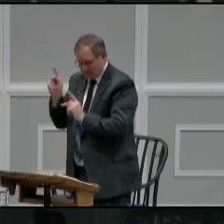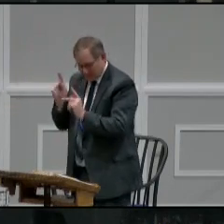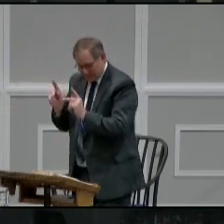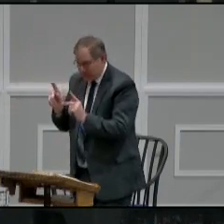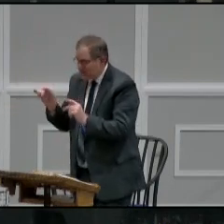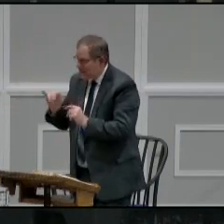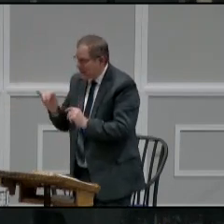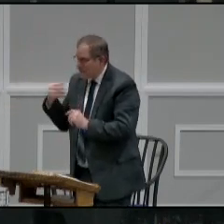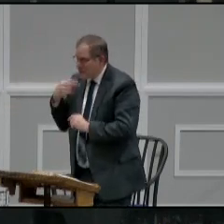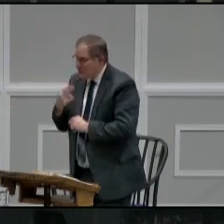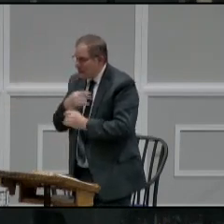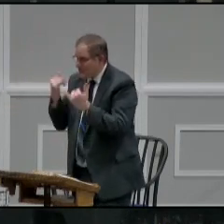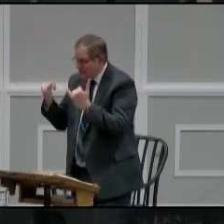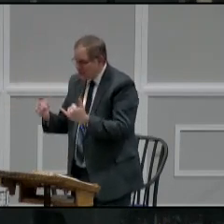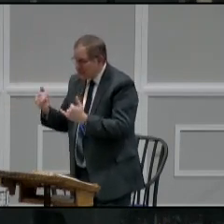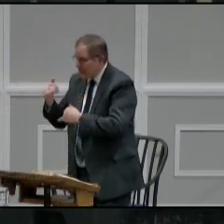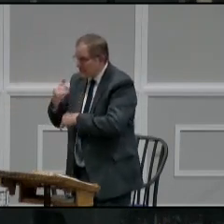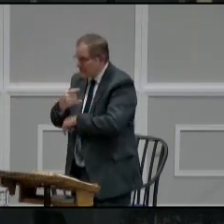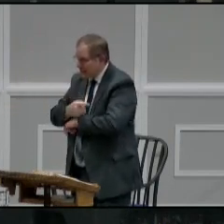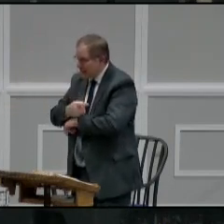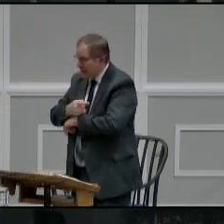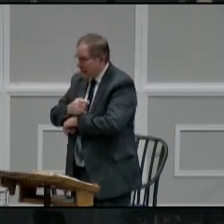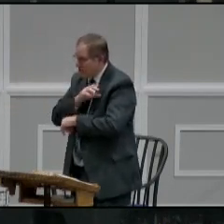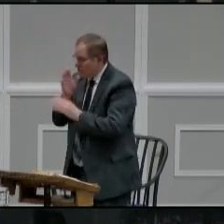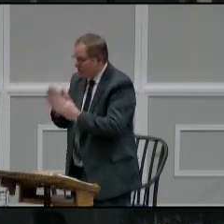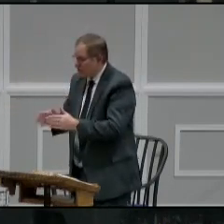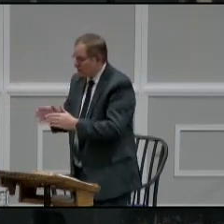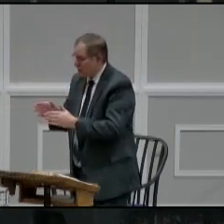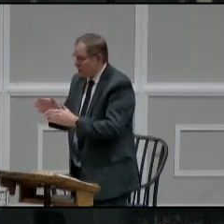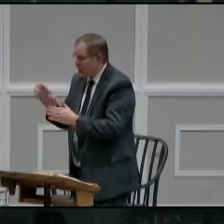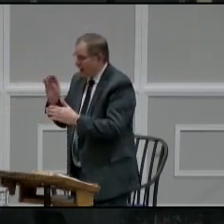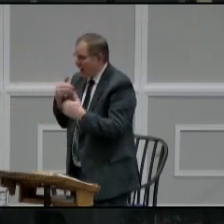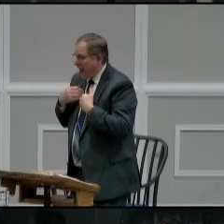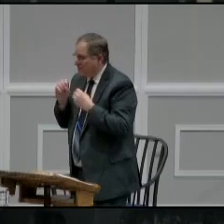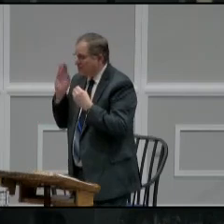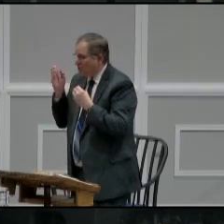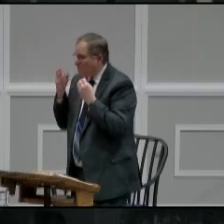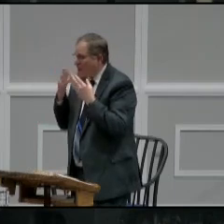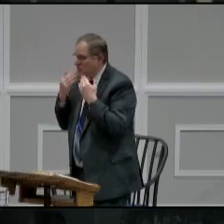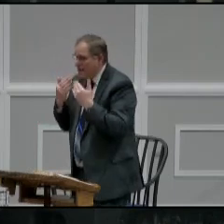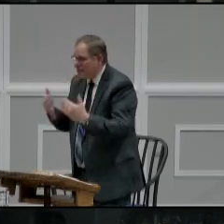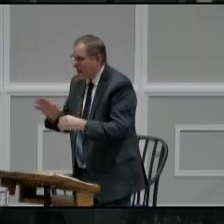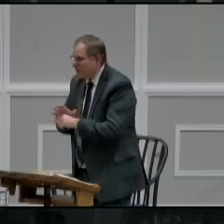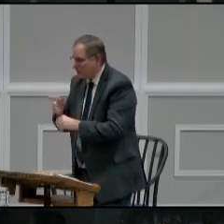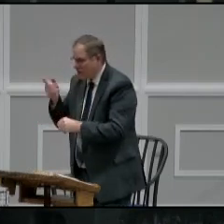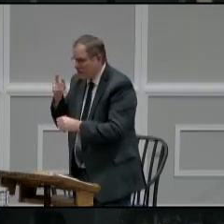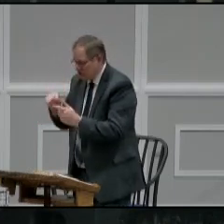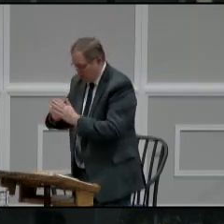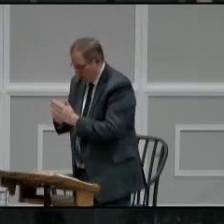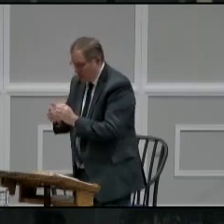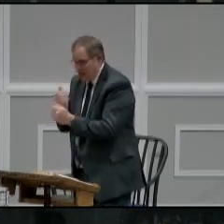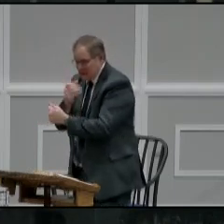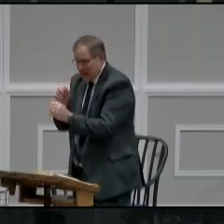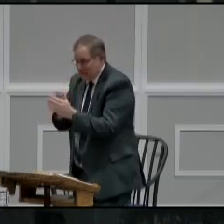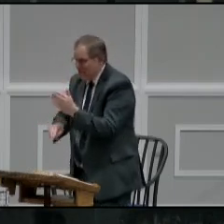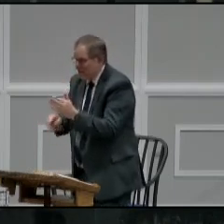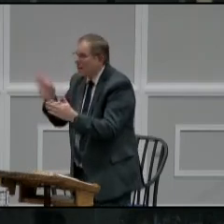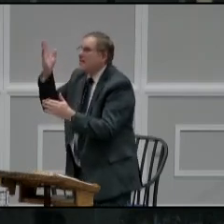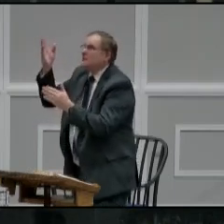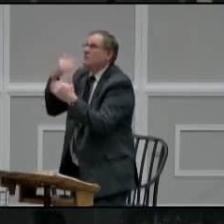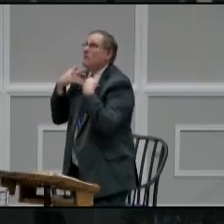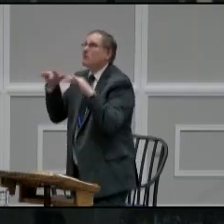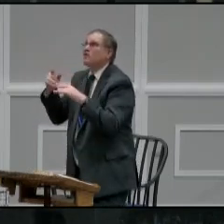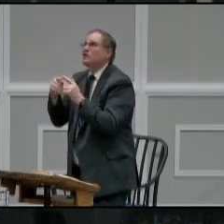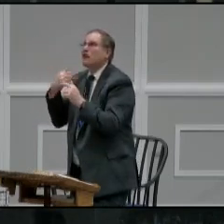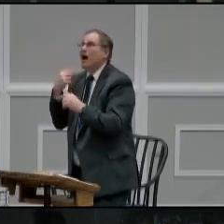us as Christians today who have so much to be thankful for, all that God has done for us, starting in salvation, even before that, his mercy towards us,